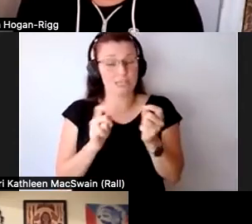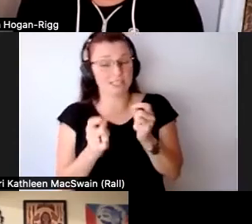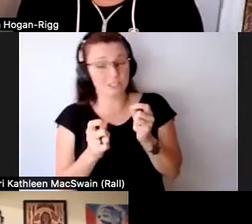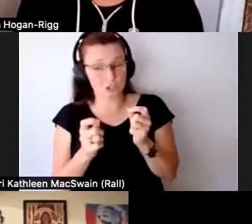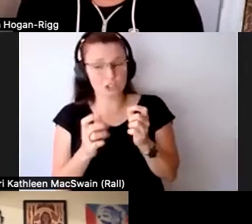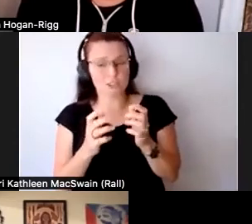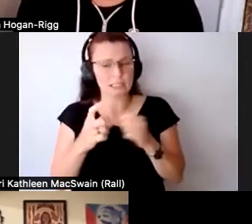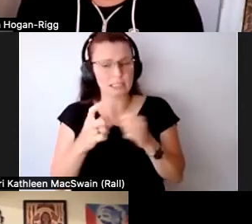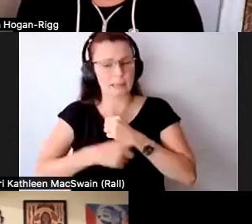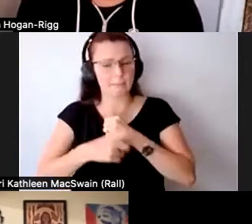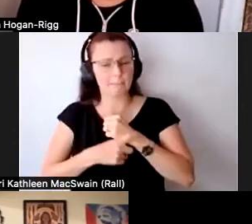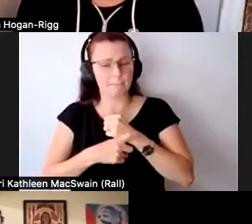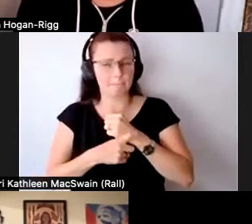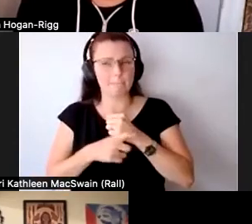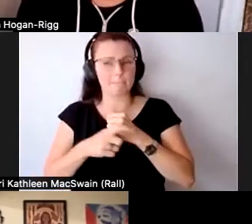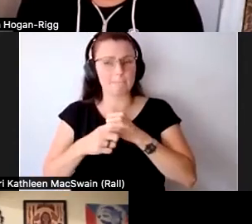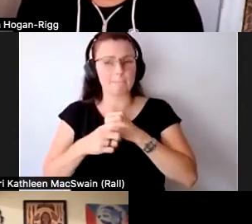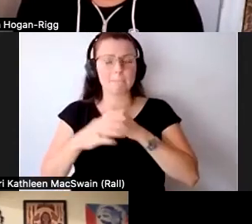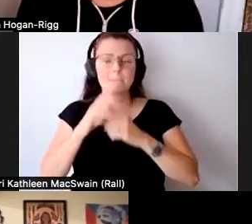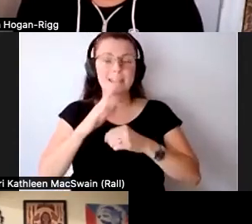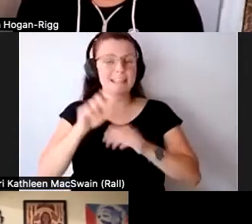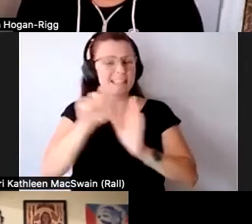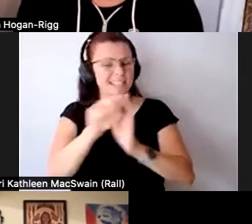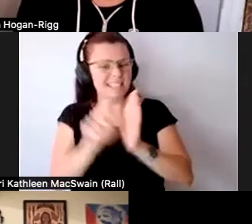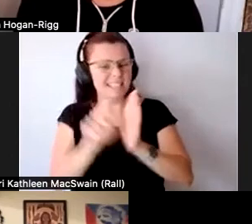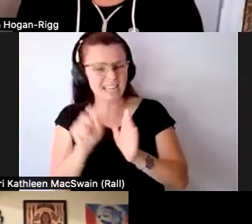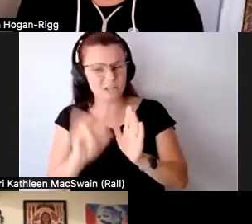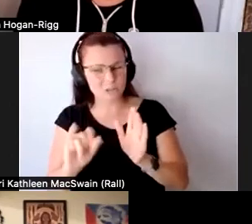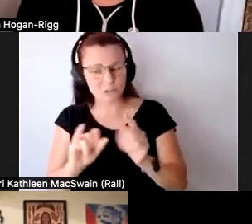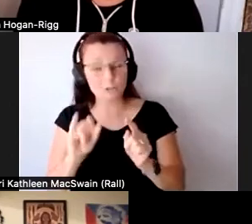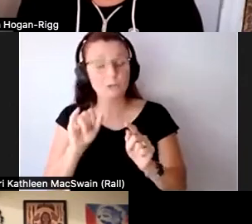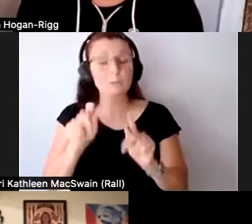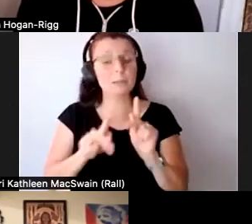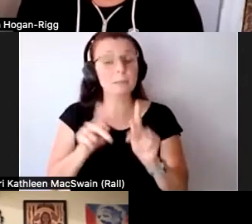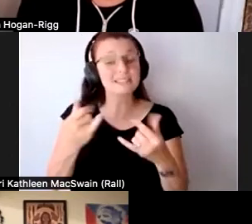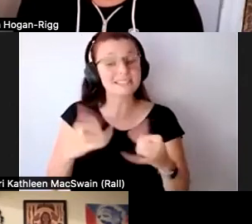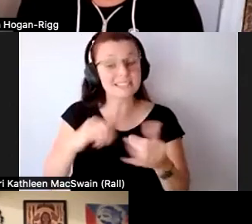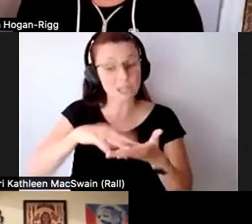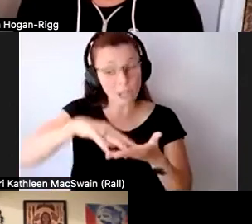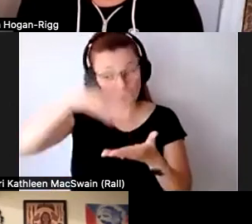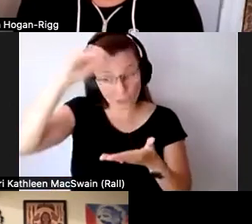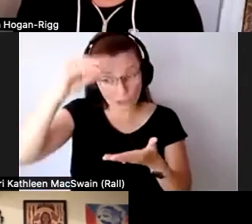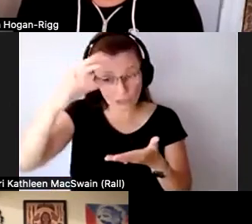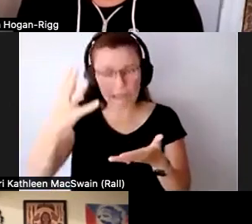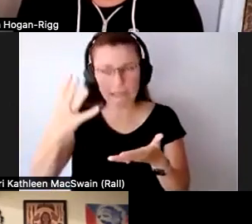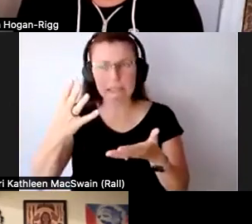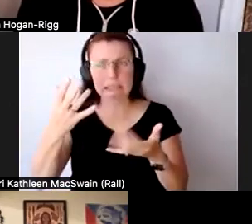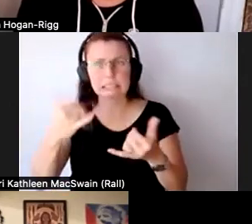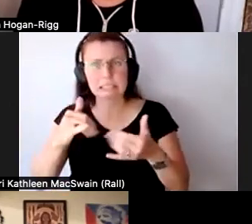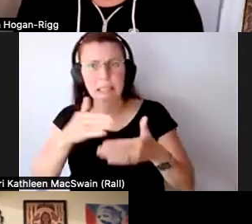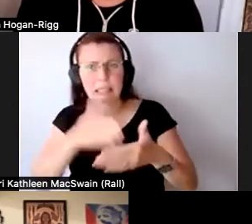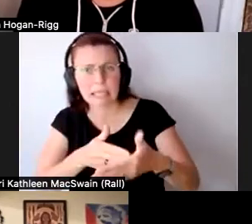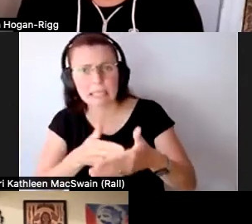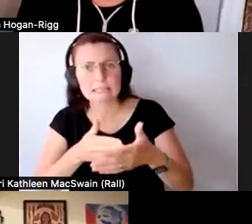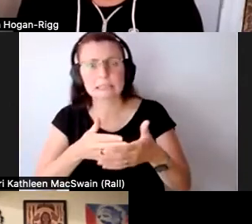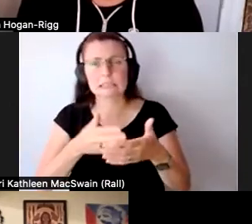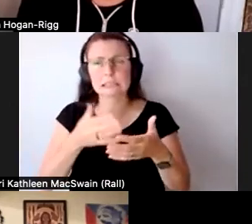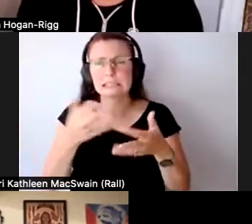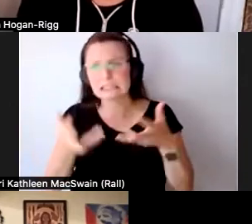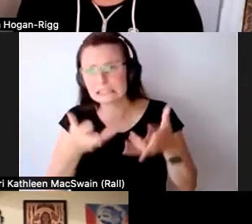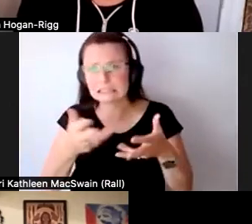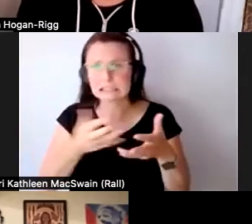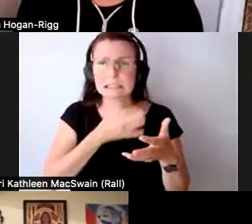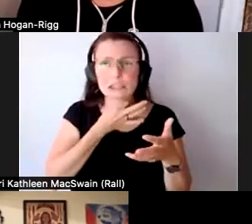have people, obviously, that are still learning about this issue, still opposed to this issue, still curious about this issue. And part of our job is to make the case that